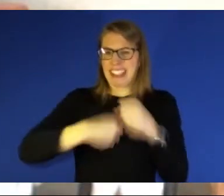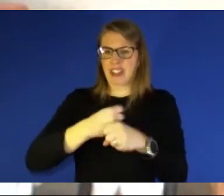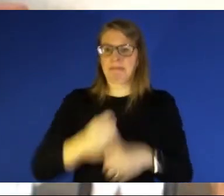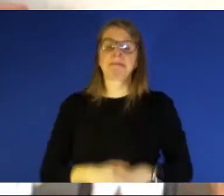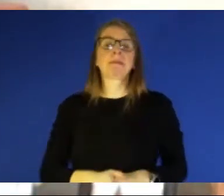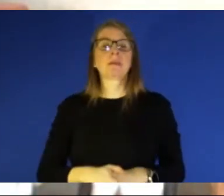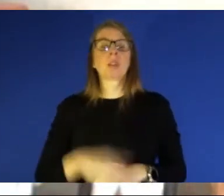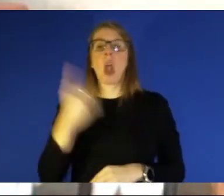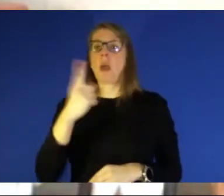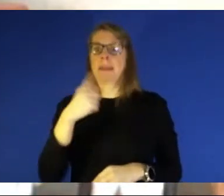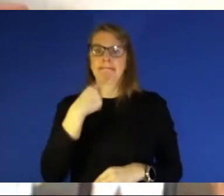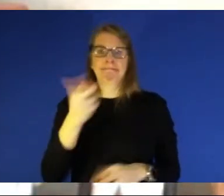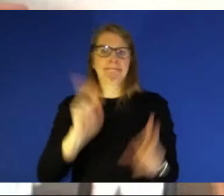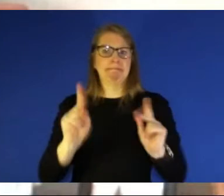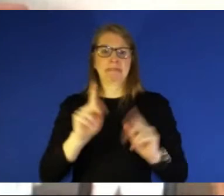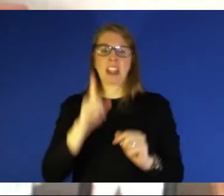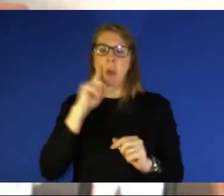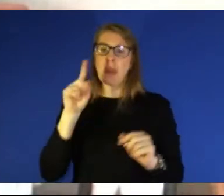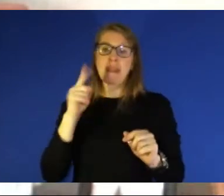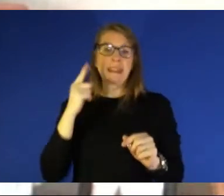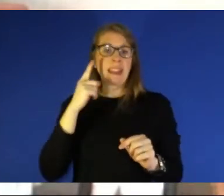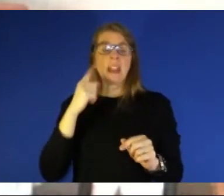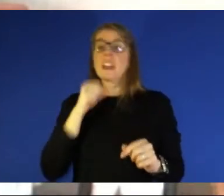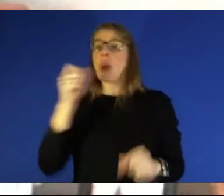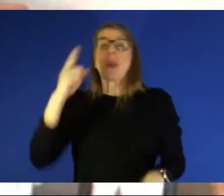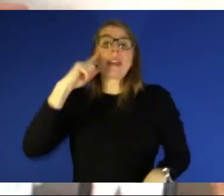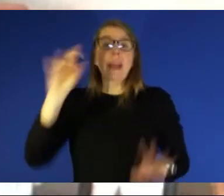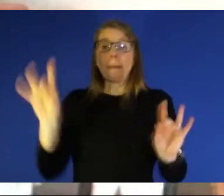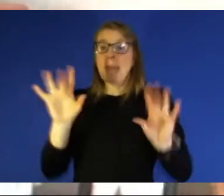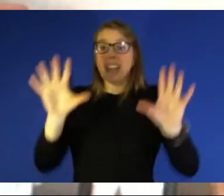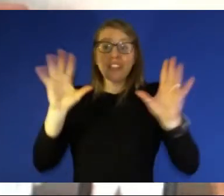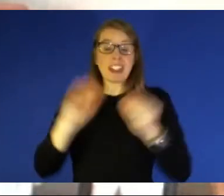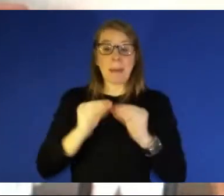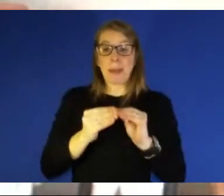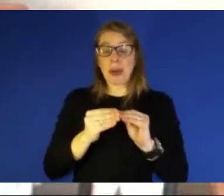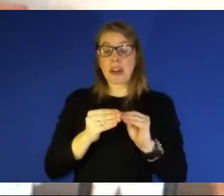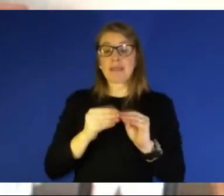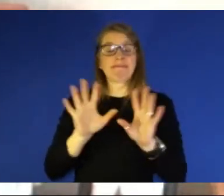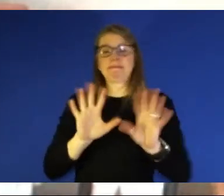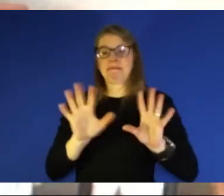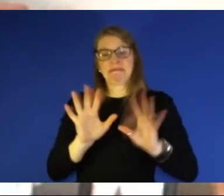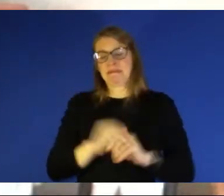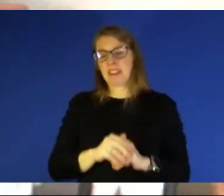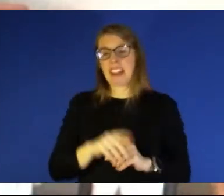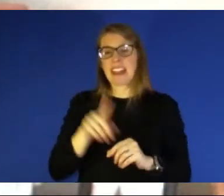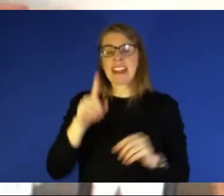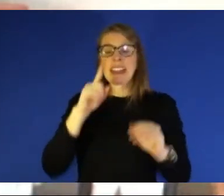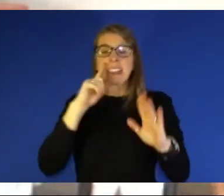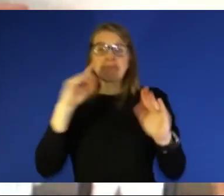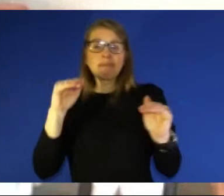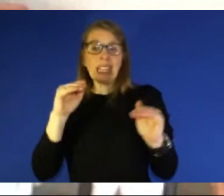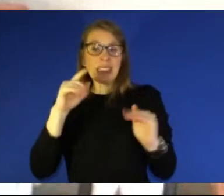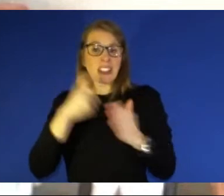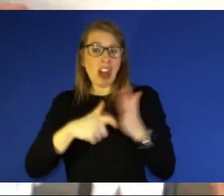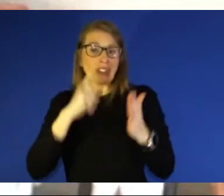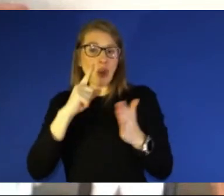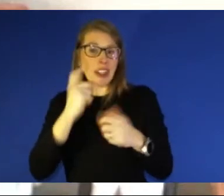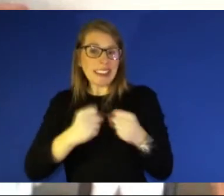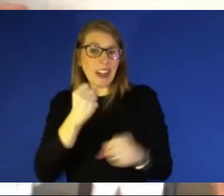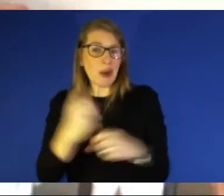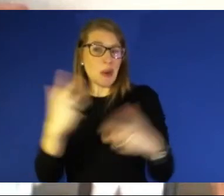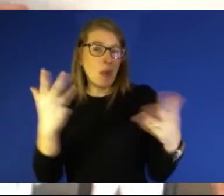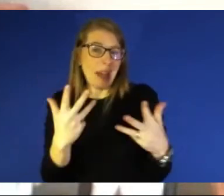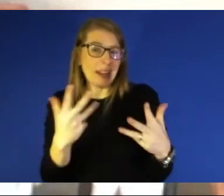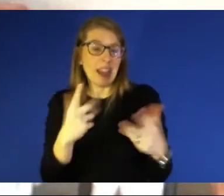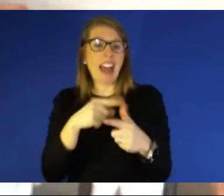folks, I don't think there's a magic number. You need to understand what your anticipated costs are for the year, and then maybe a little